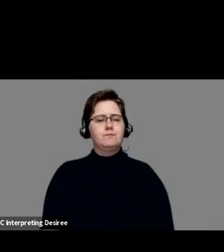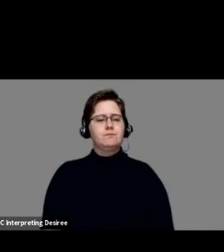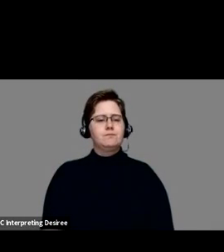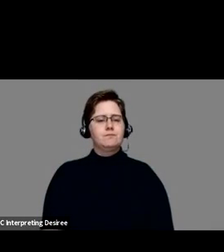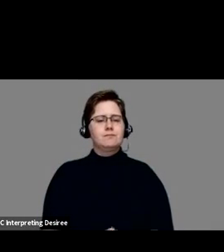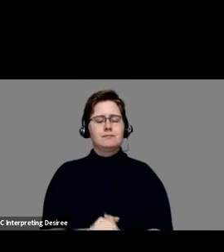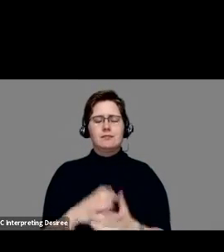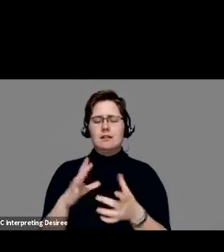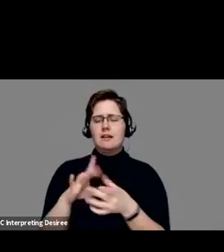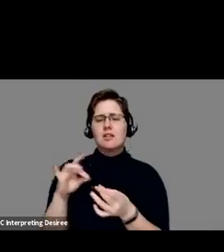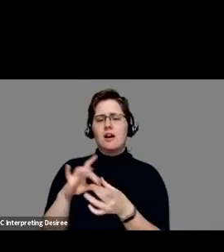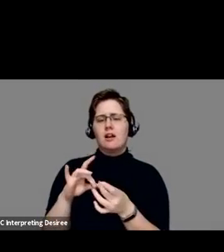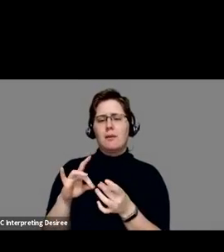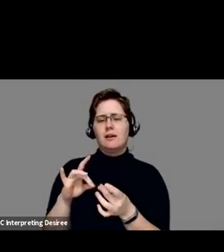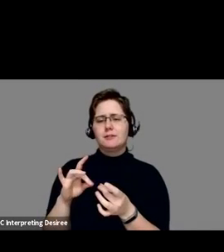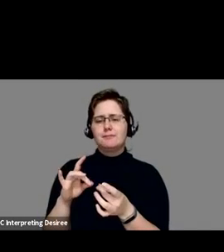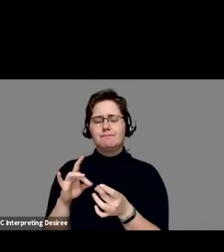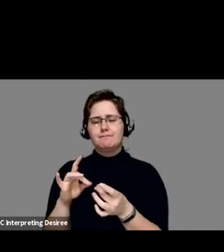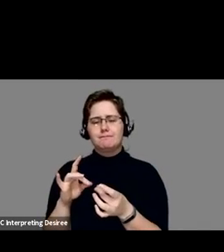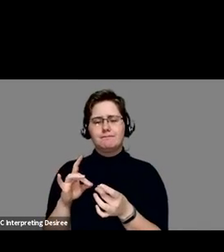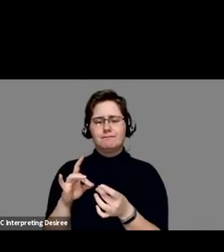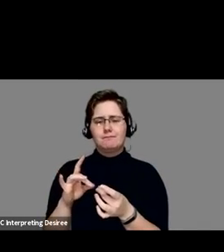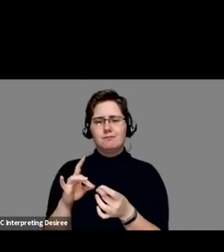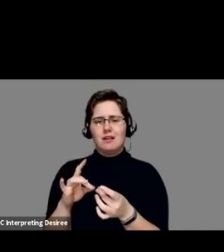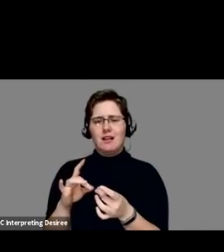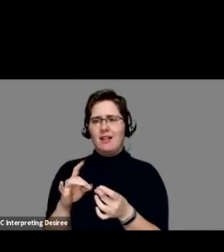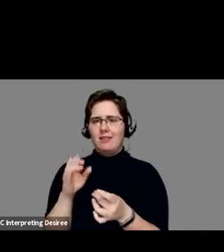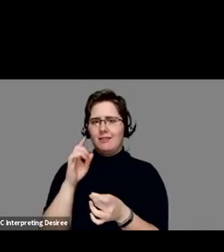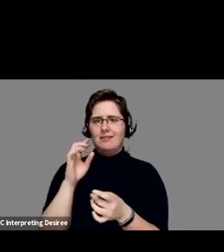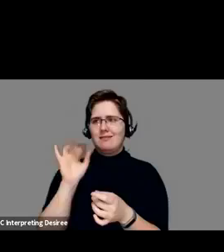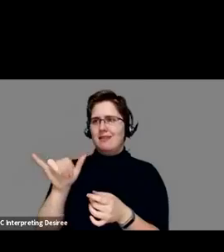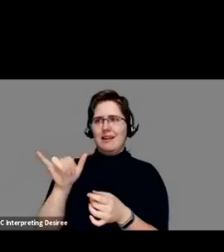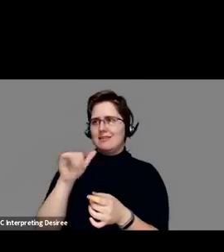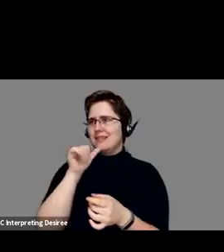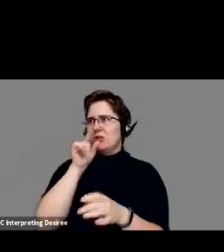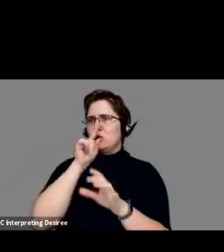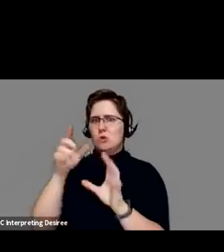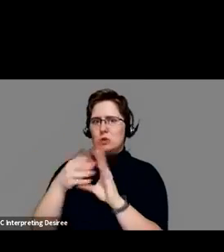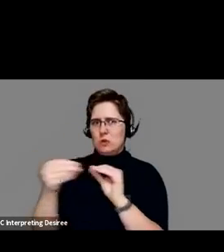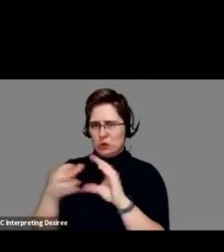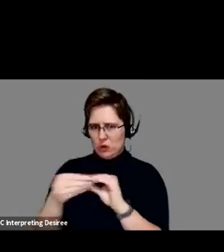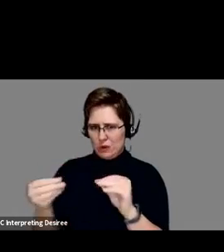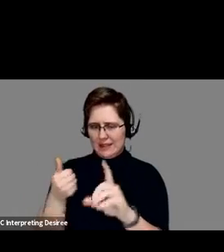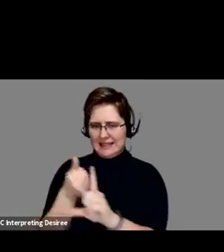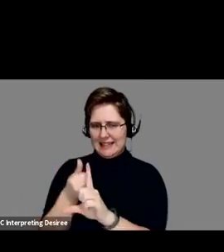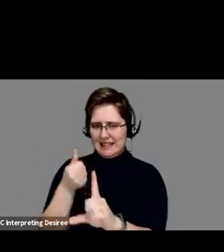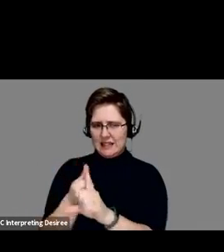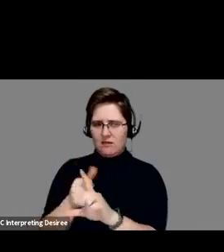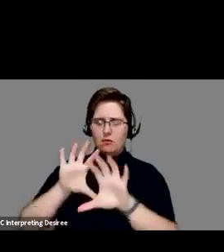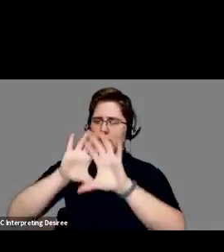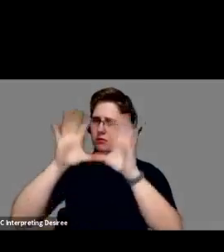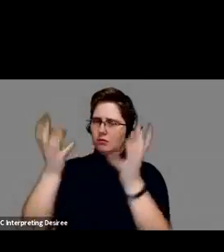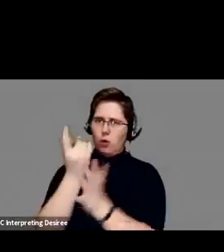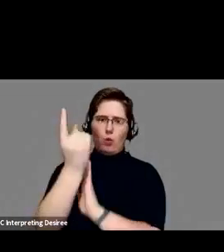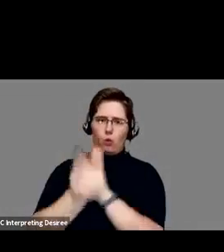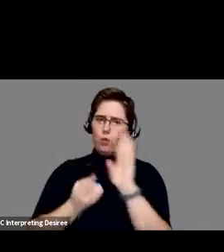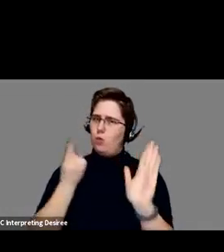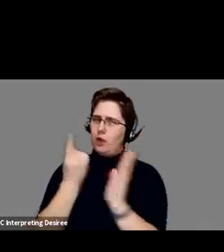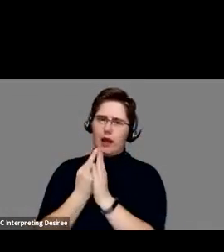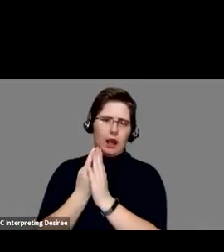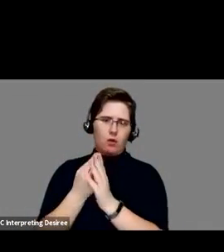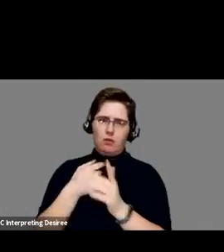To talk about the untruth of that, and that whole story is itself a whole hour-long